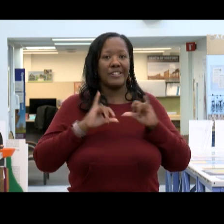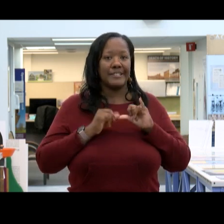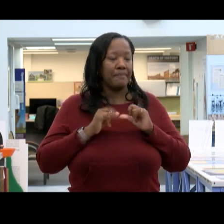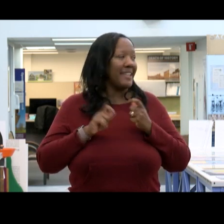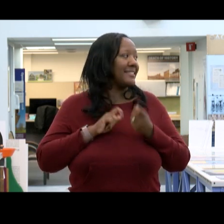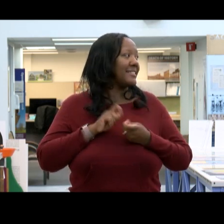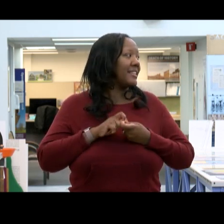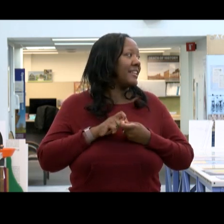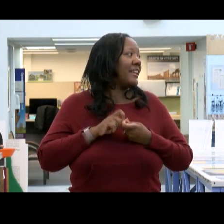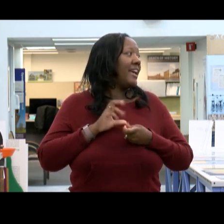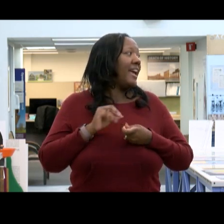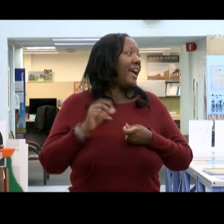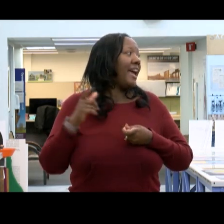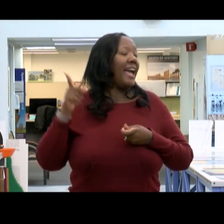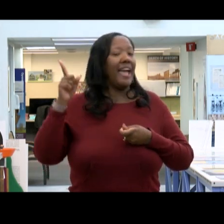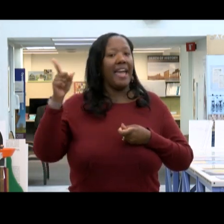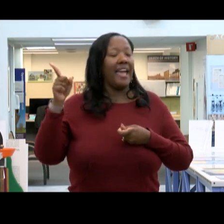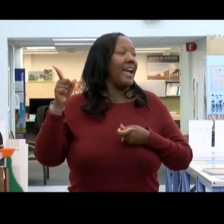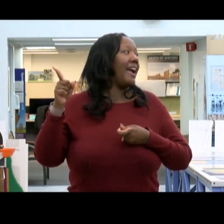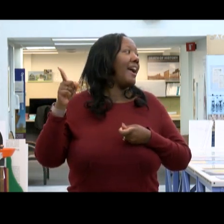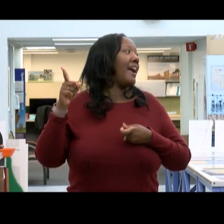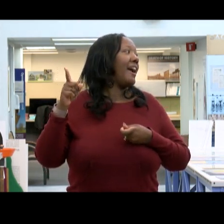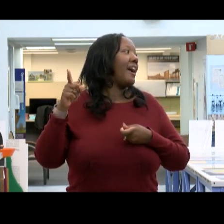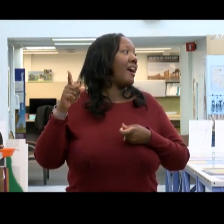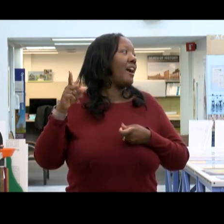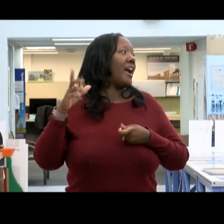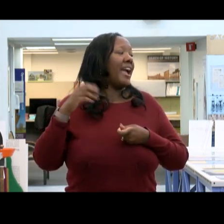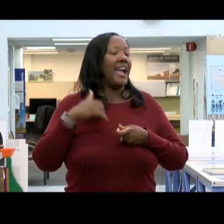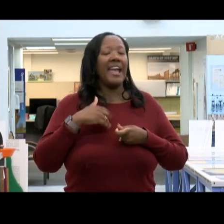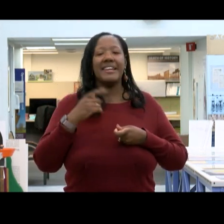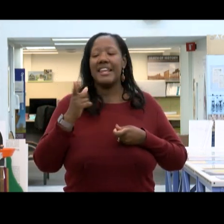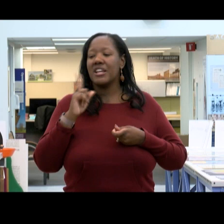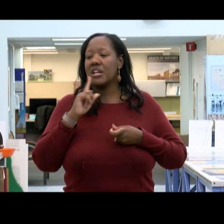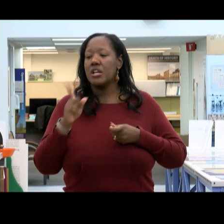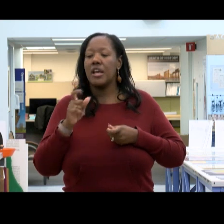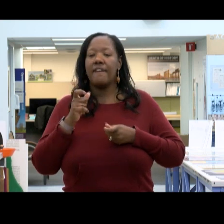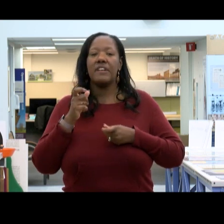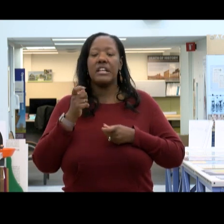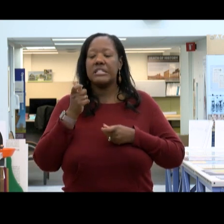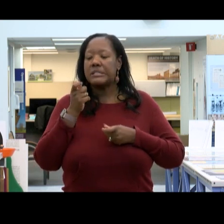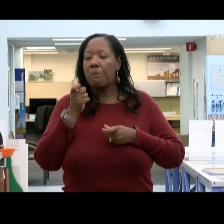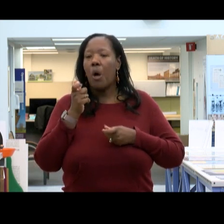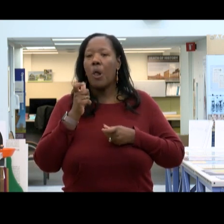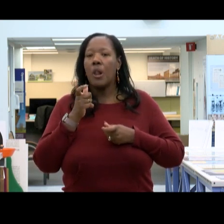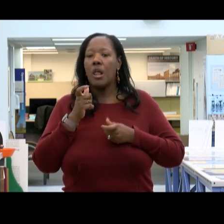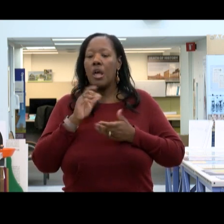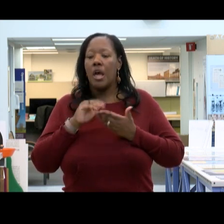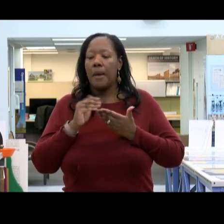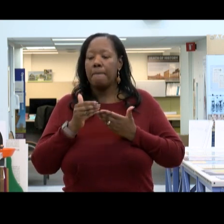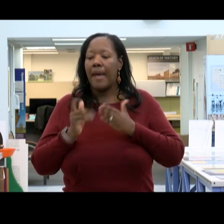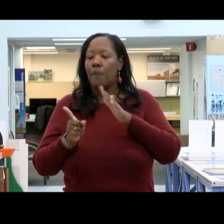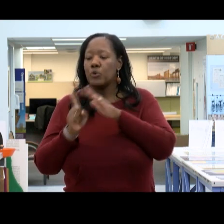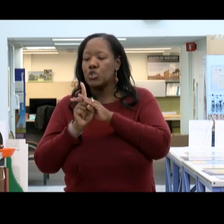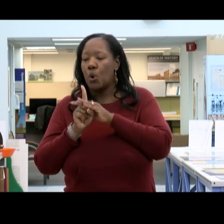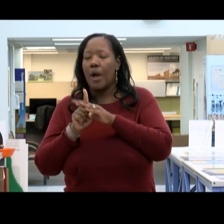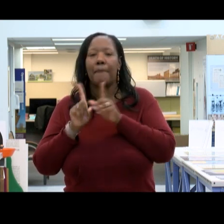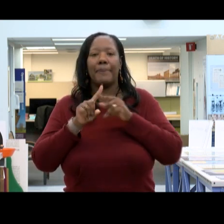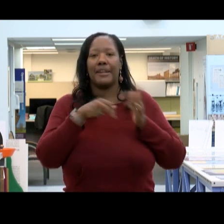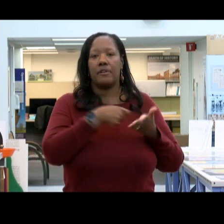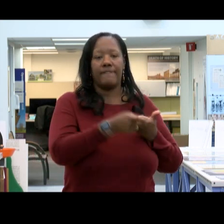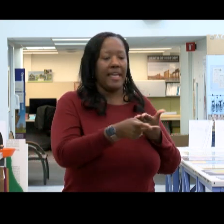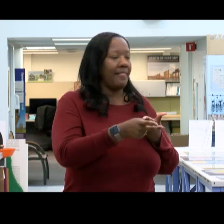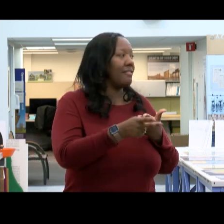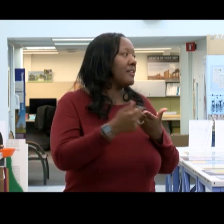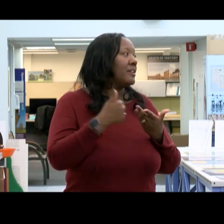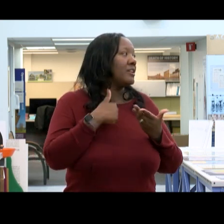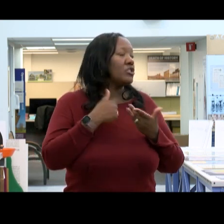sometimes manufacturers can make tiny tweaks that don't even show up on the spec sheet, Right. but then it's going to Right. fail Audi. And so we just, you